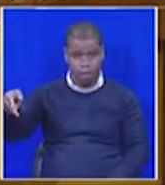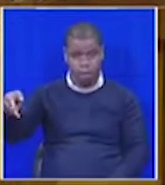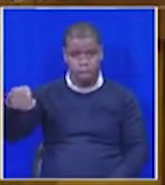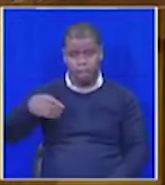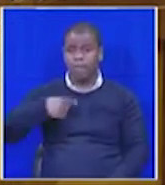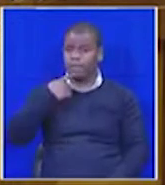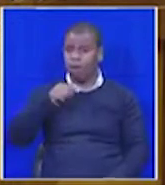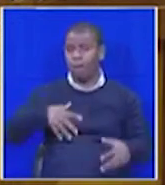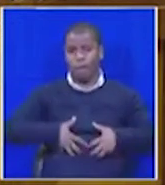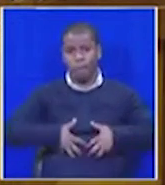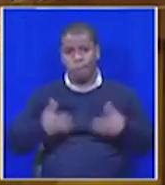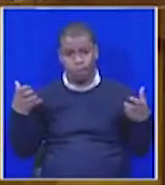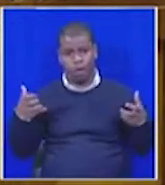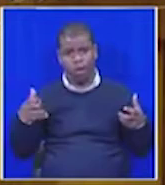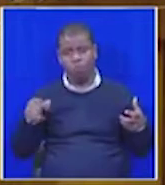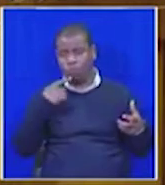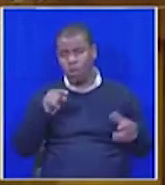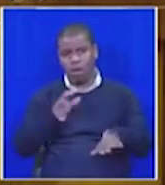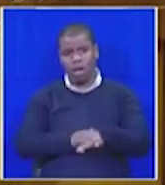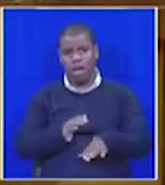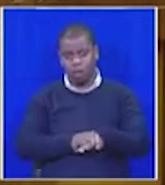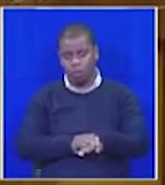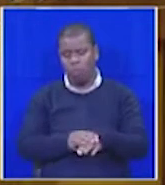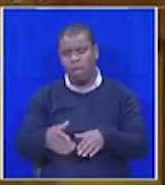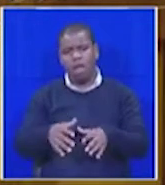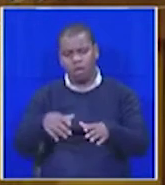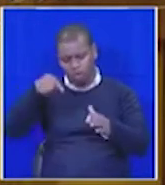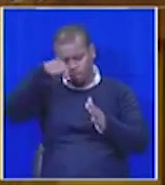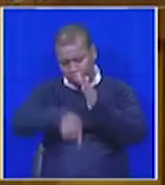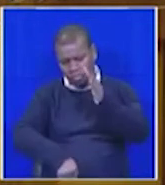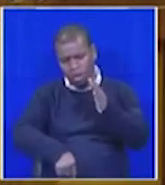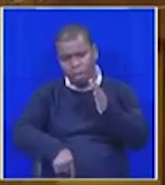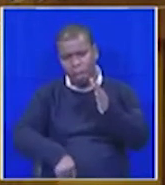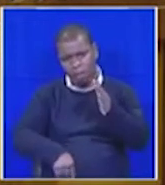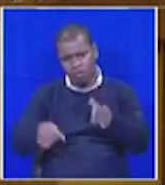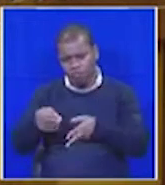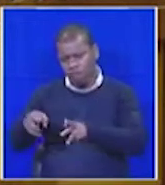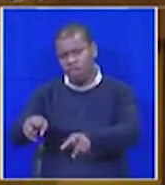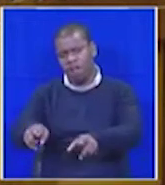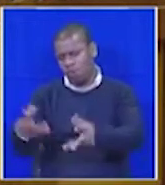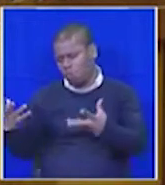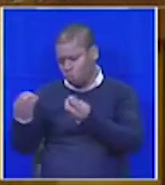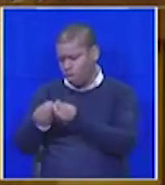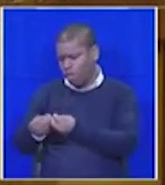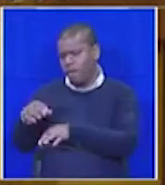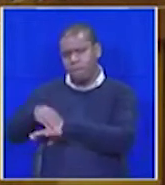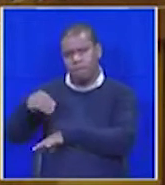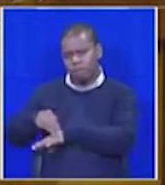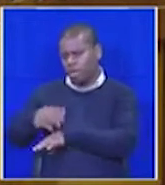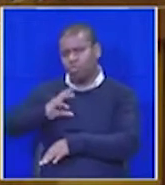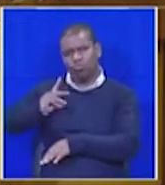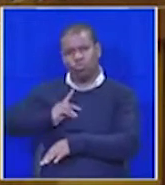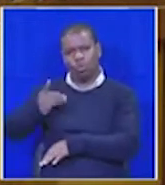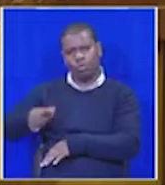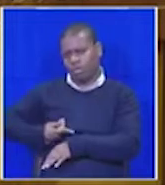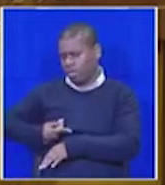and angry as she scoops water out of a hole she dug in the riverbed with her 15-year-old daughter. The